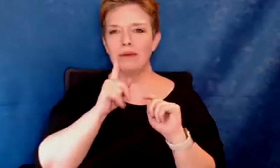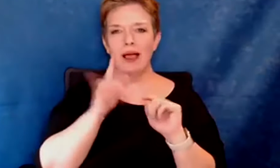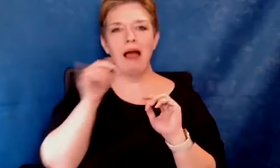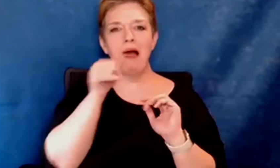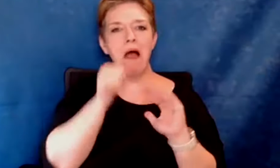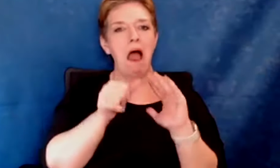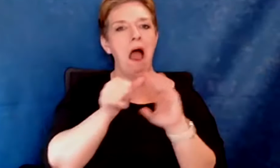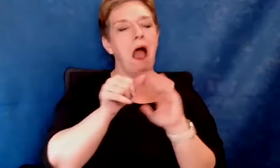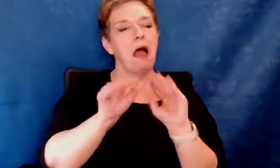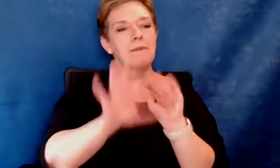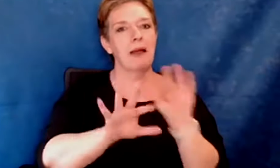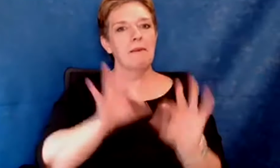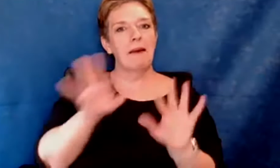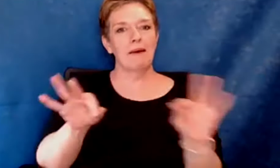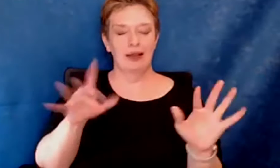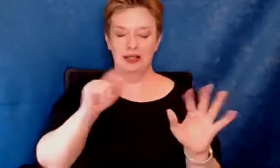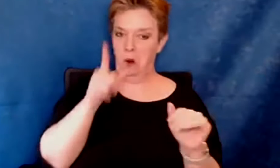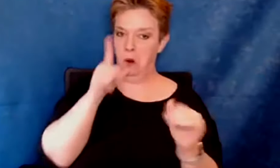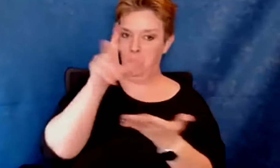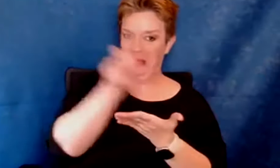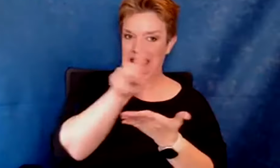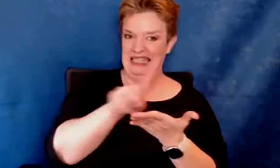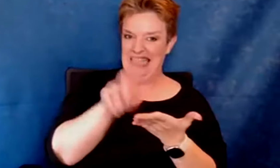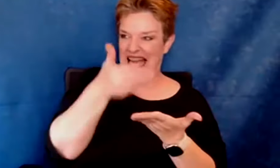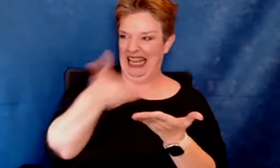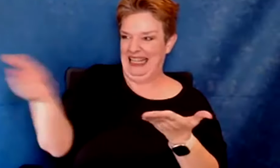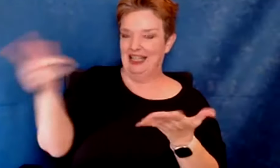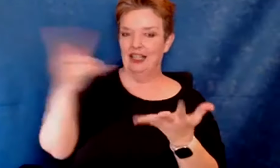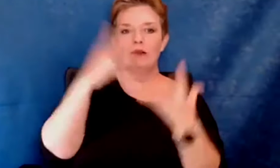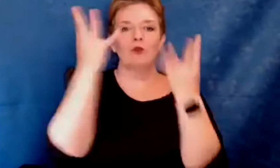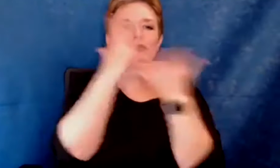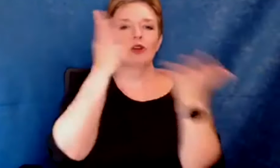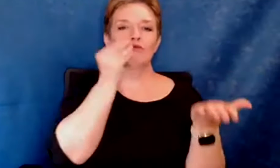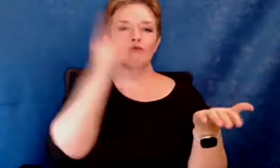Castle House for the design elements there. They're very nice.